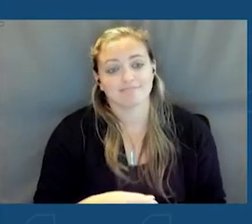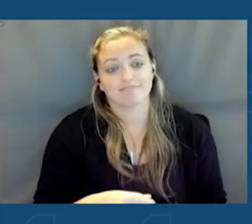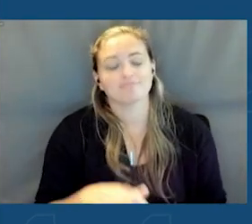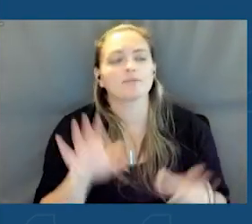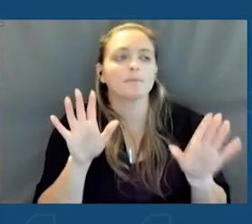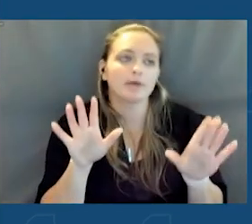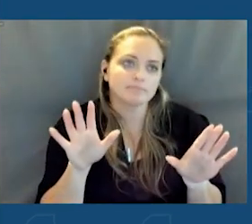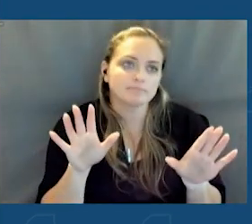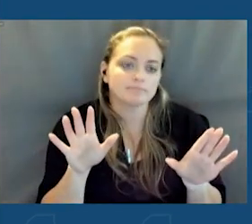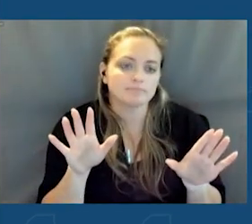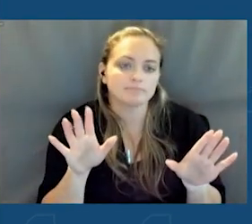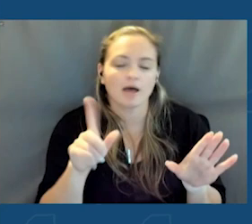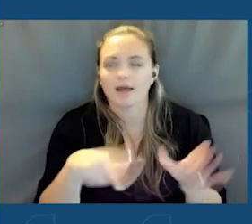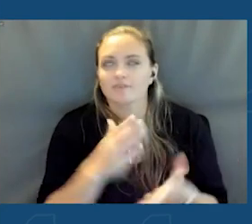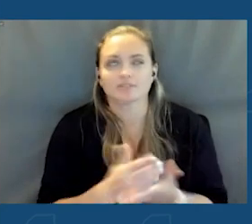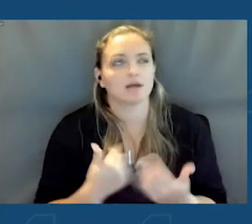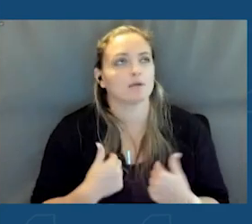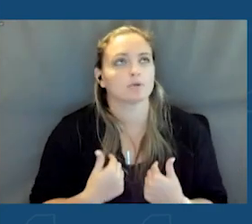I got to stop.